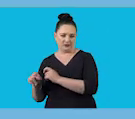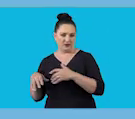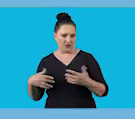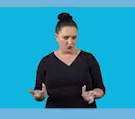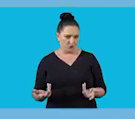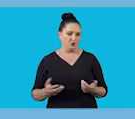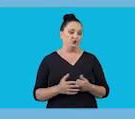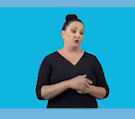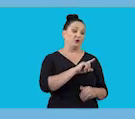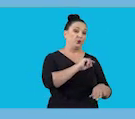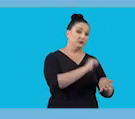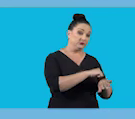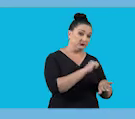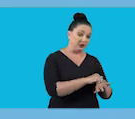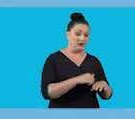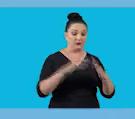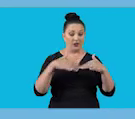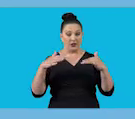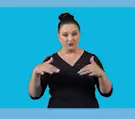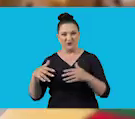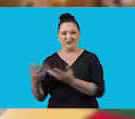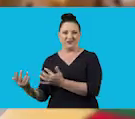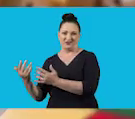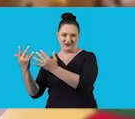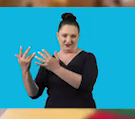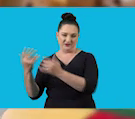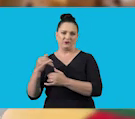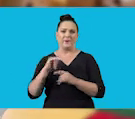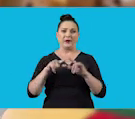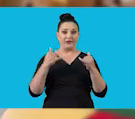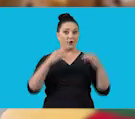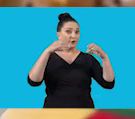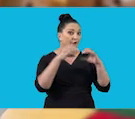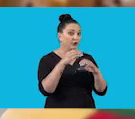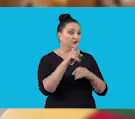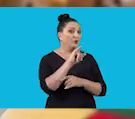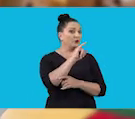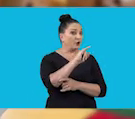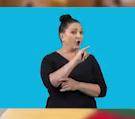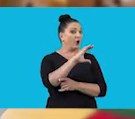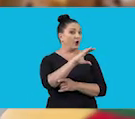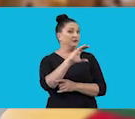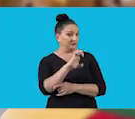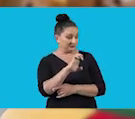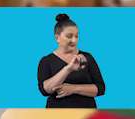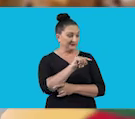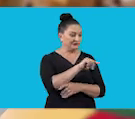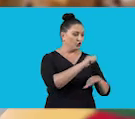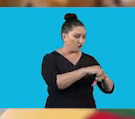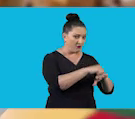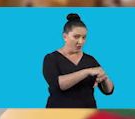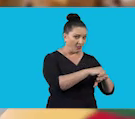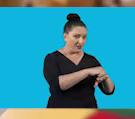of matter from the solid, liquid to a gas. Specifically here, we're looking at ice that is going to change from a solid,